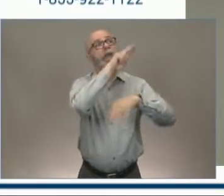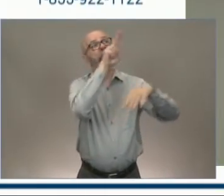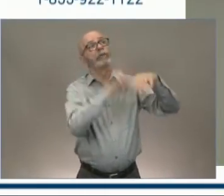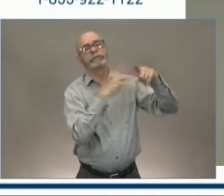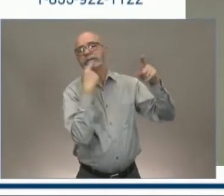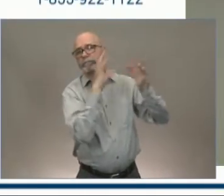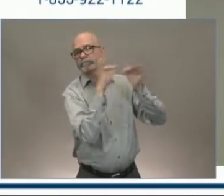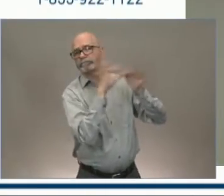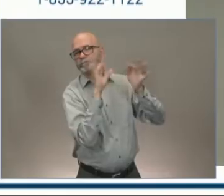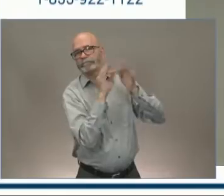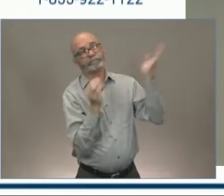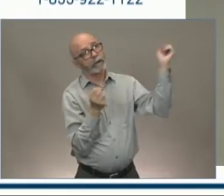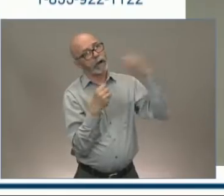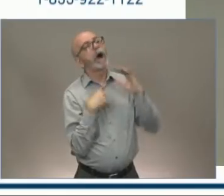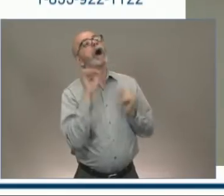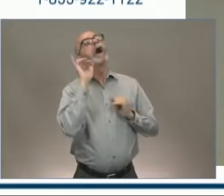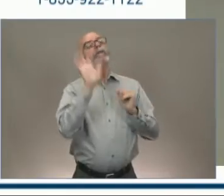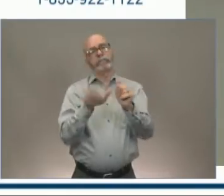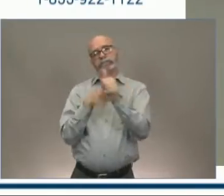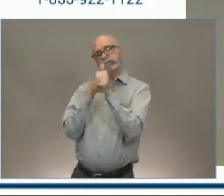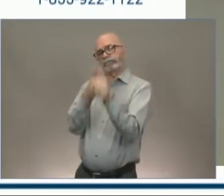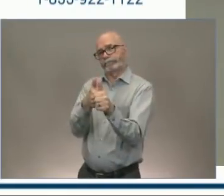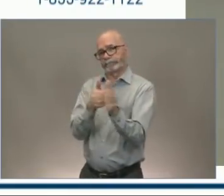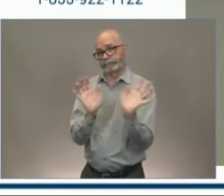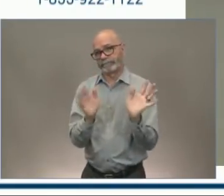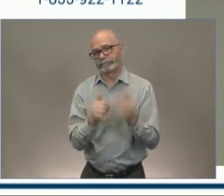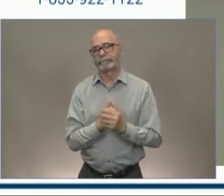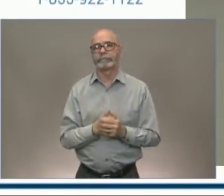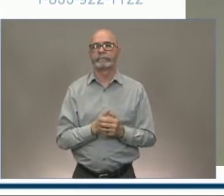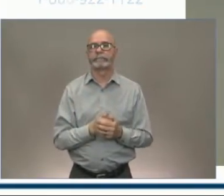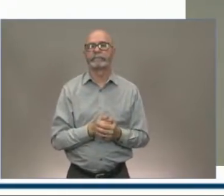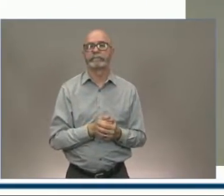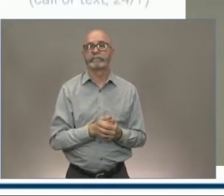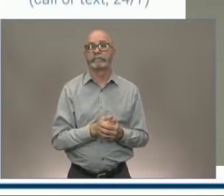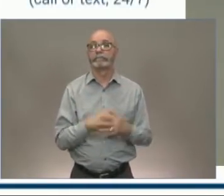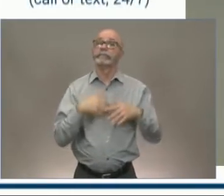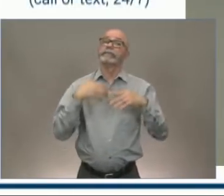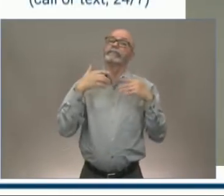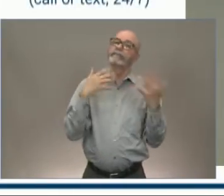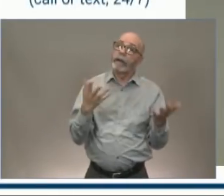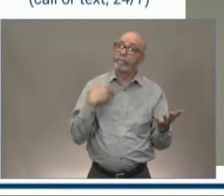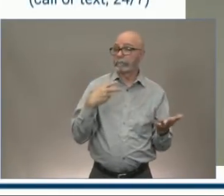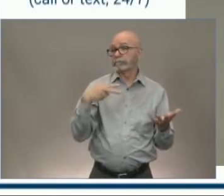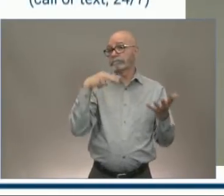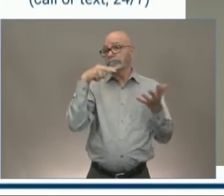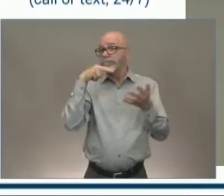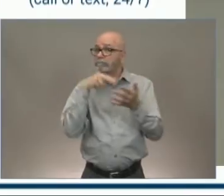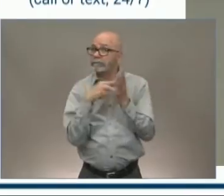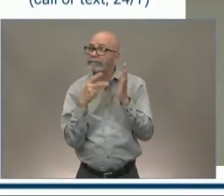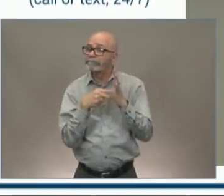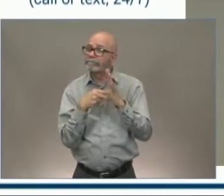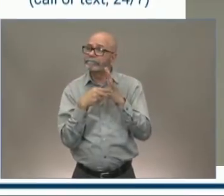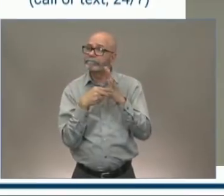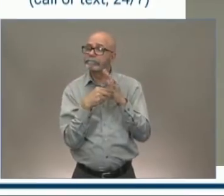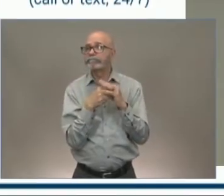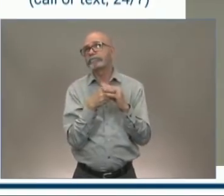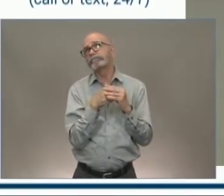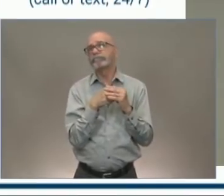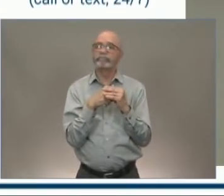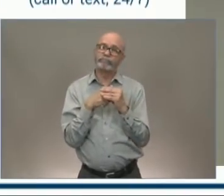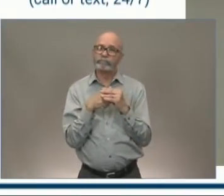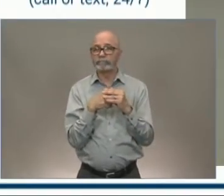of that interval. What that means is that we can move away from our current process. The